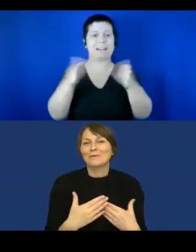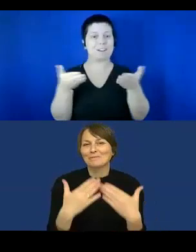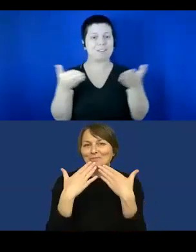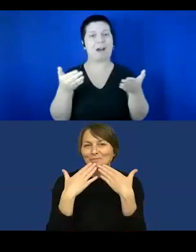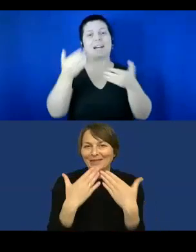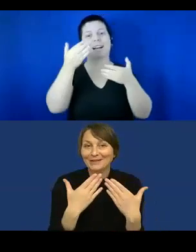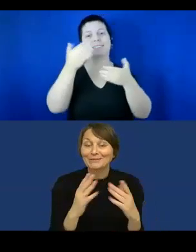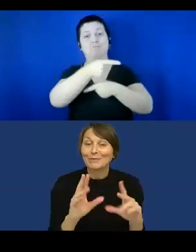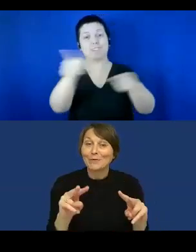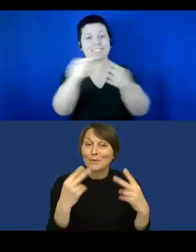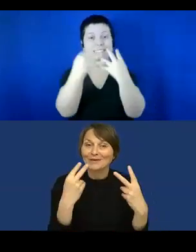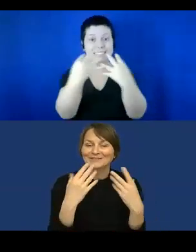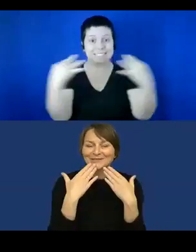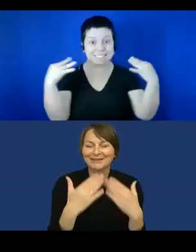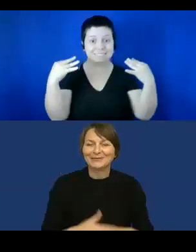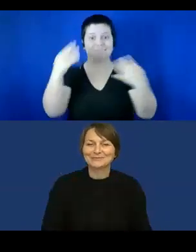your attention.